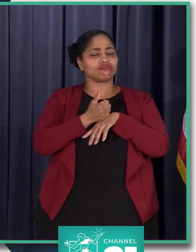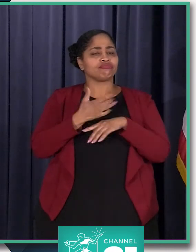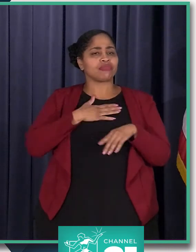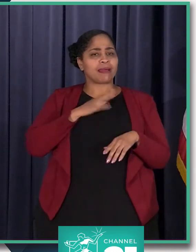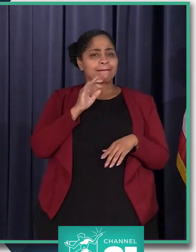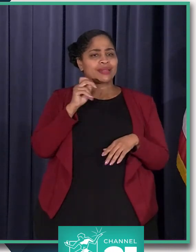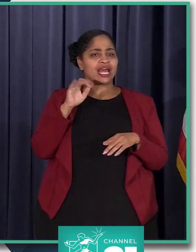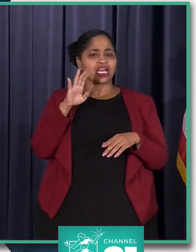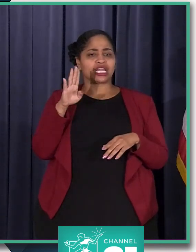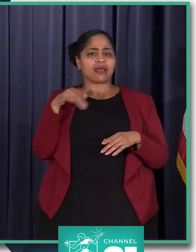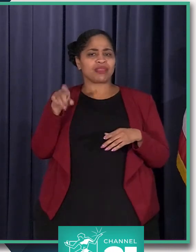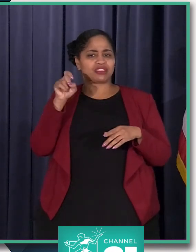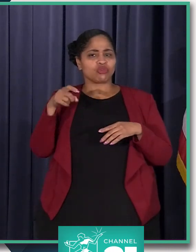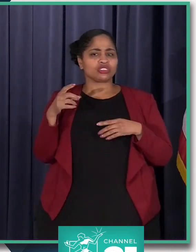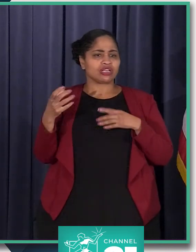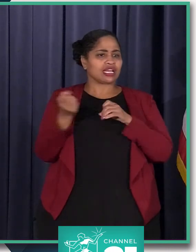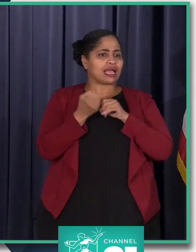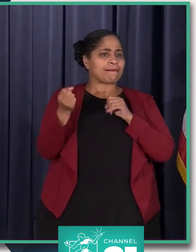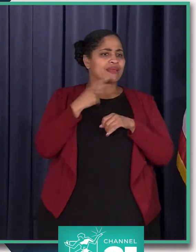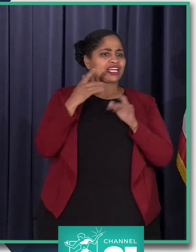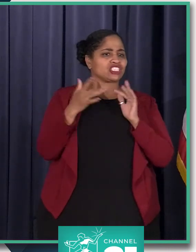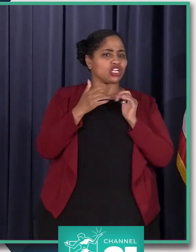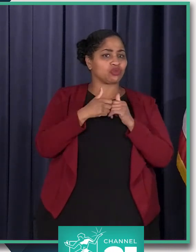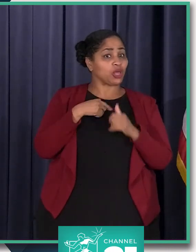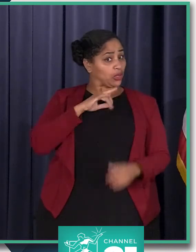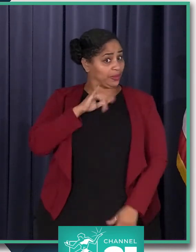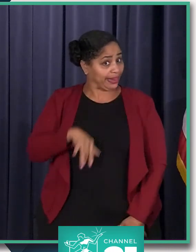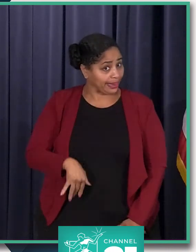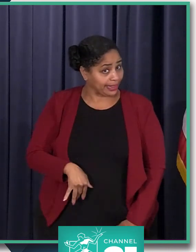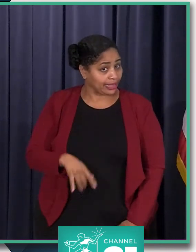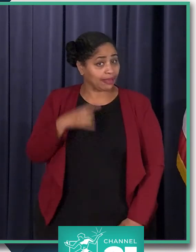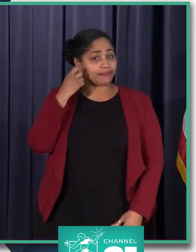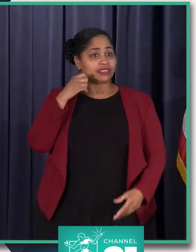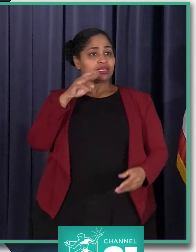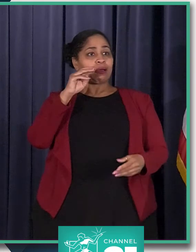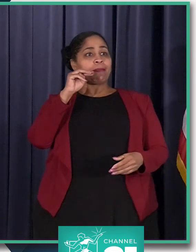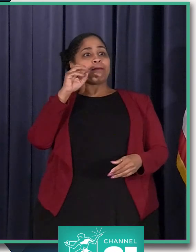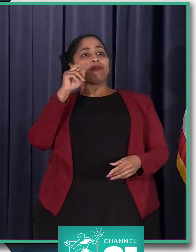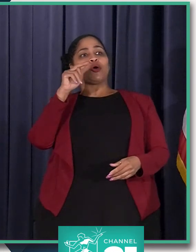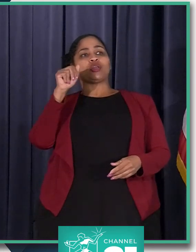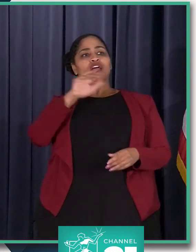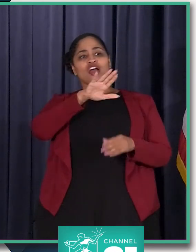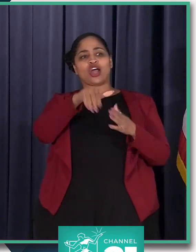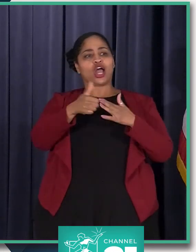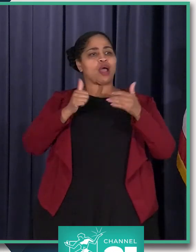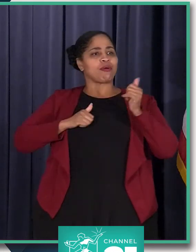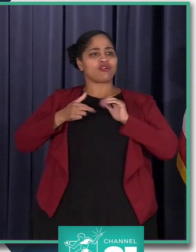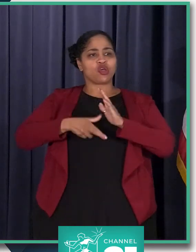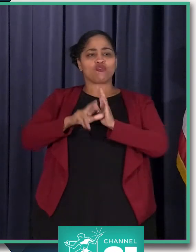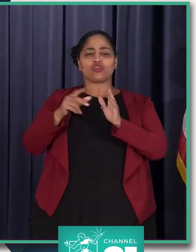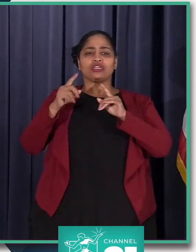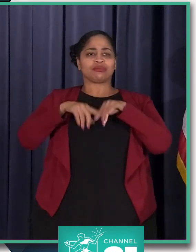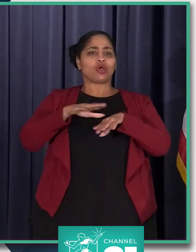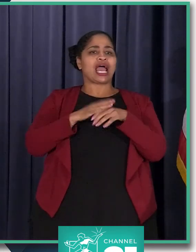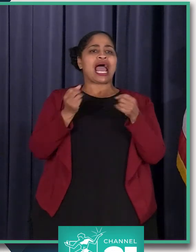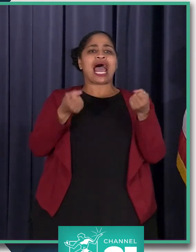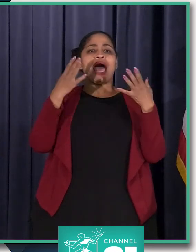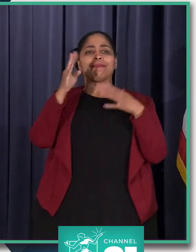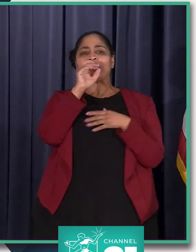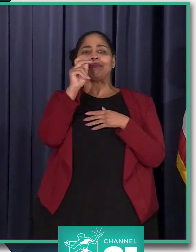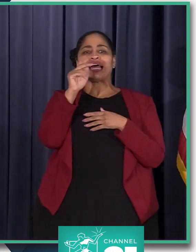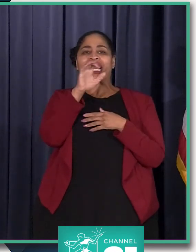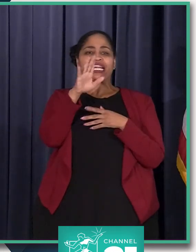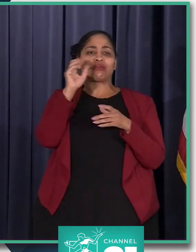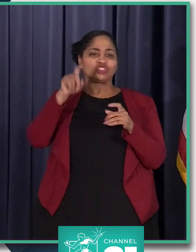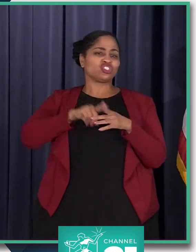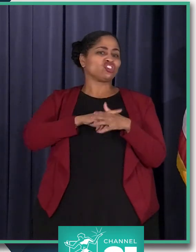I haven't got, they supposed to got back with me. Really? Because Mona's entire performance review depends on how many block clubs she